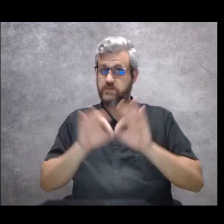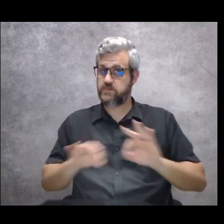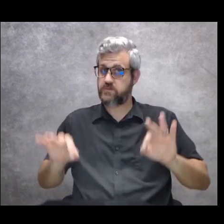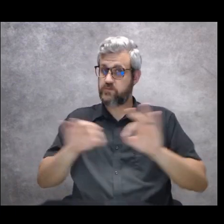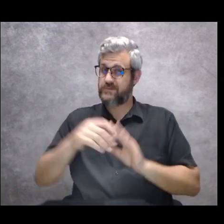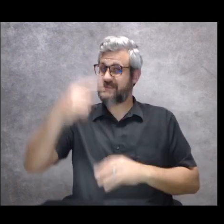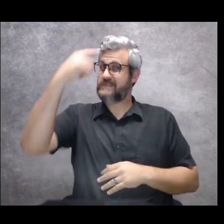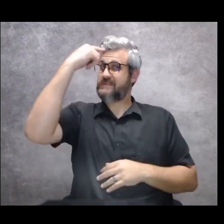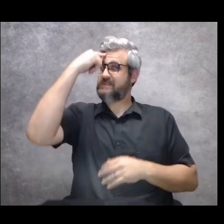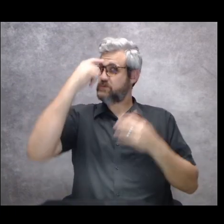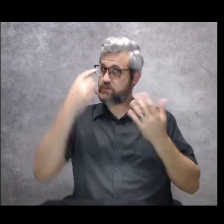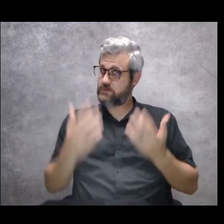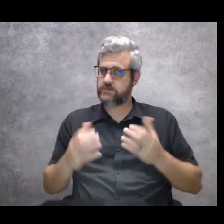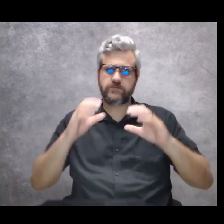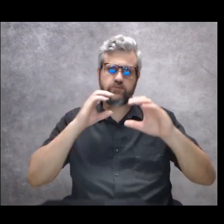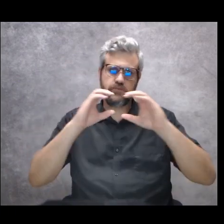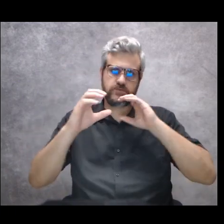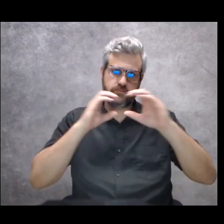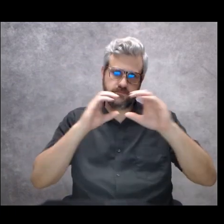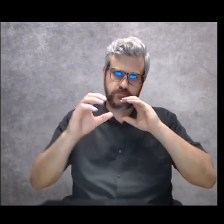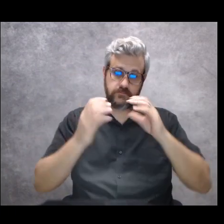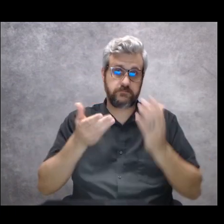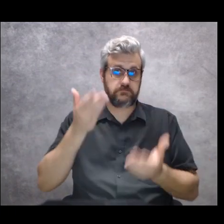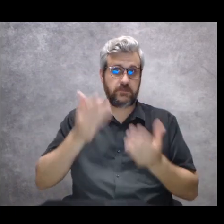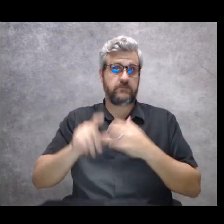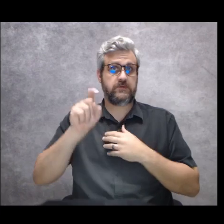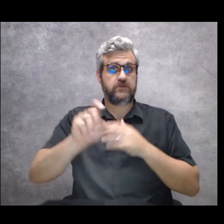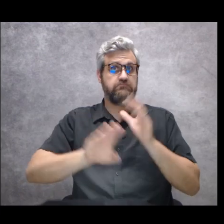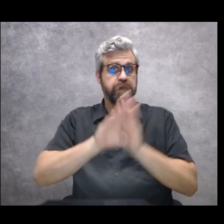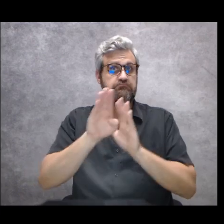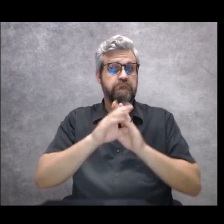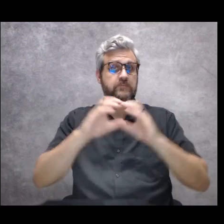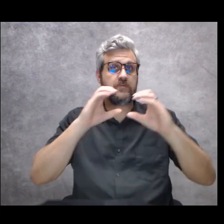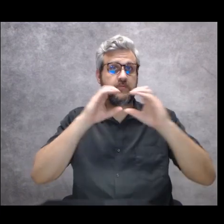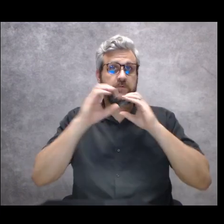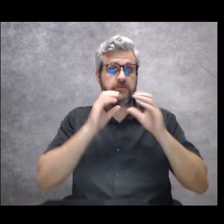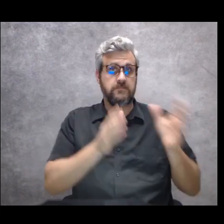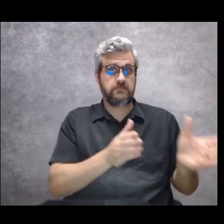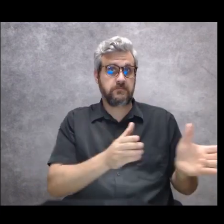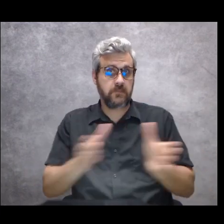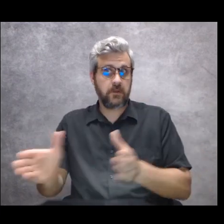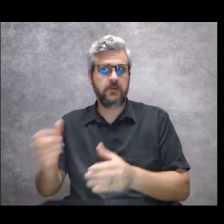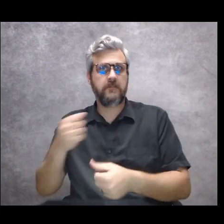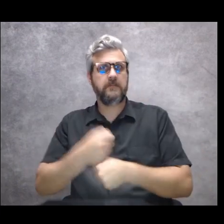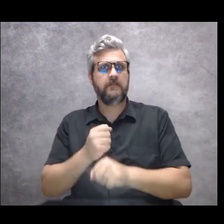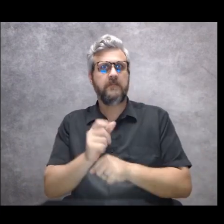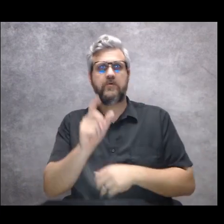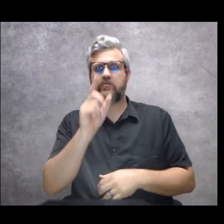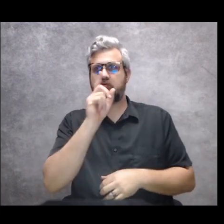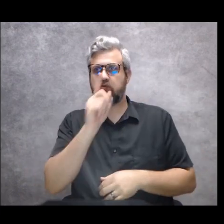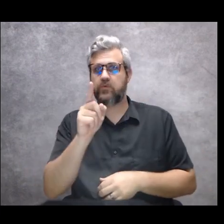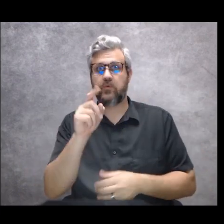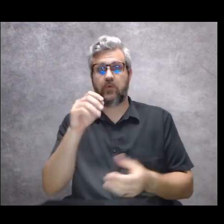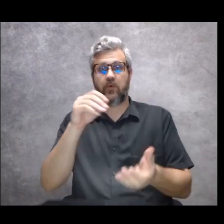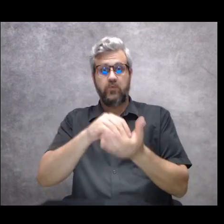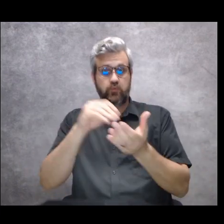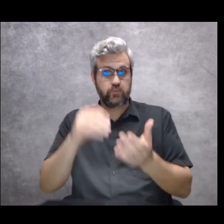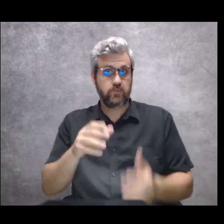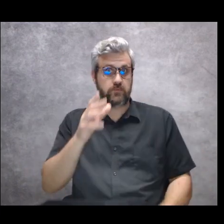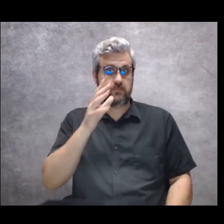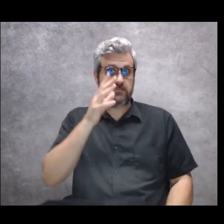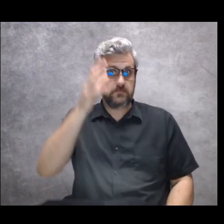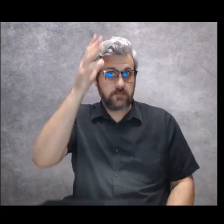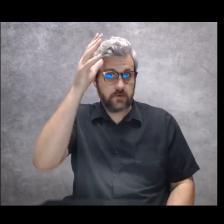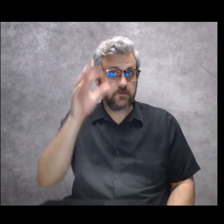to develop a communication plan to make sure that student, parent, and faculty attitudes are collected toward the